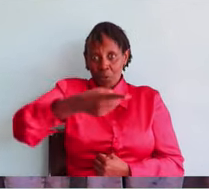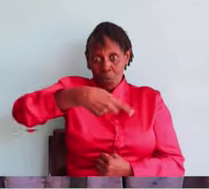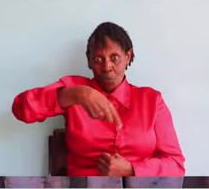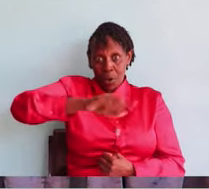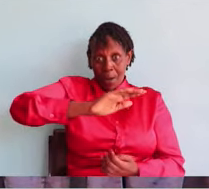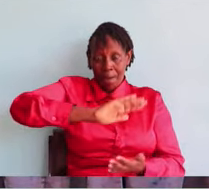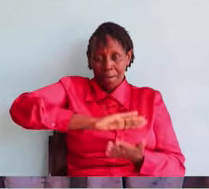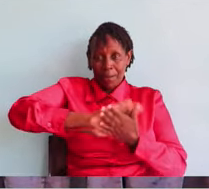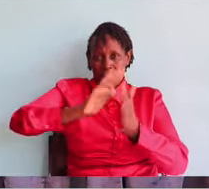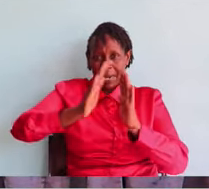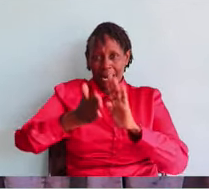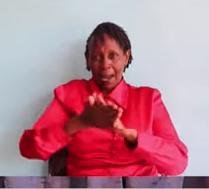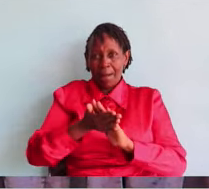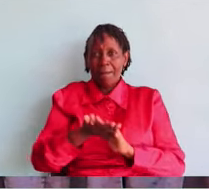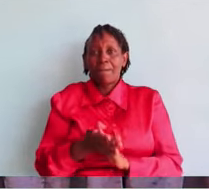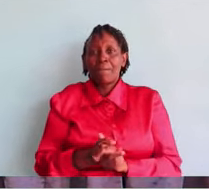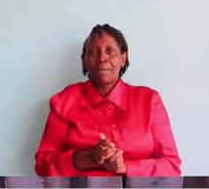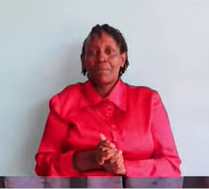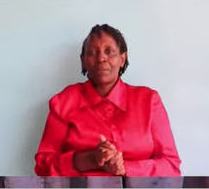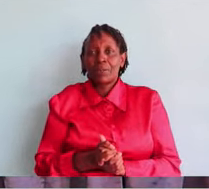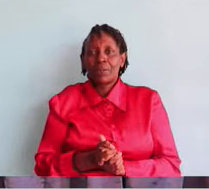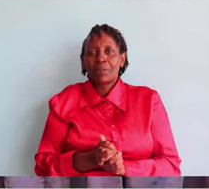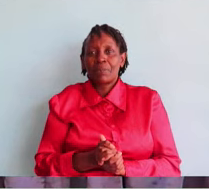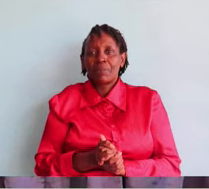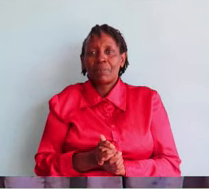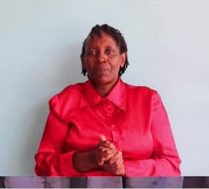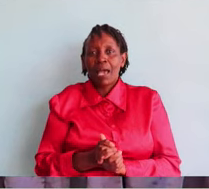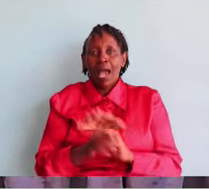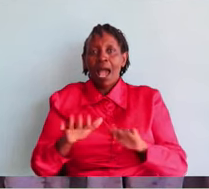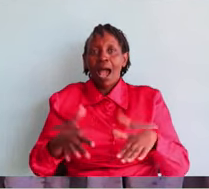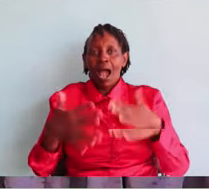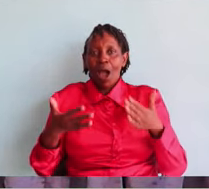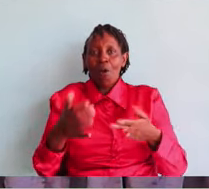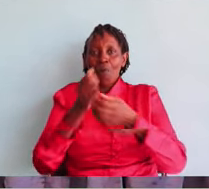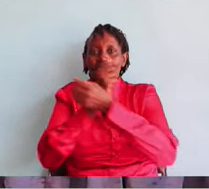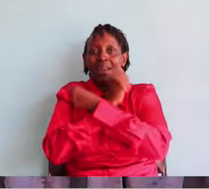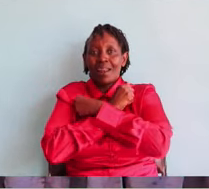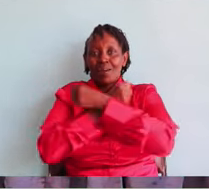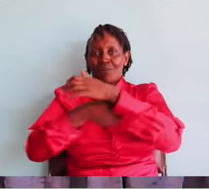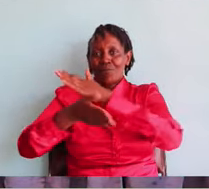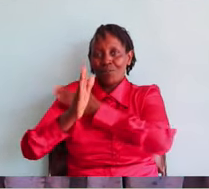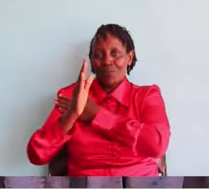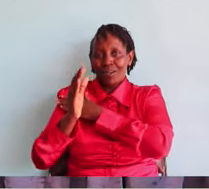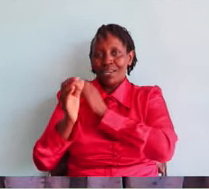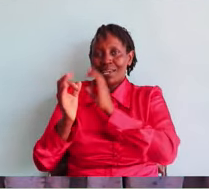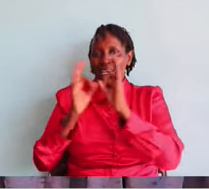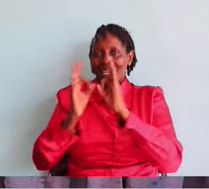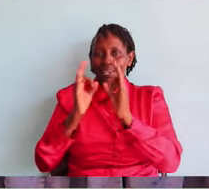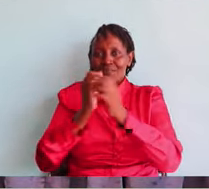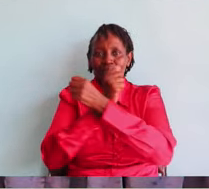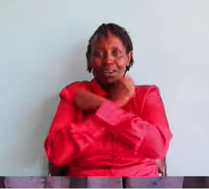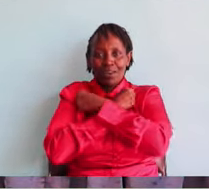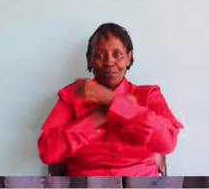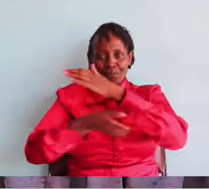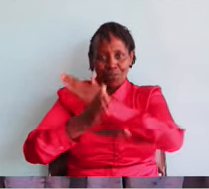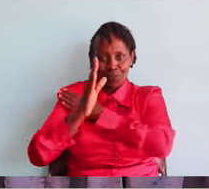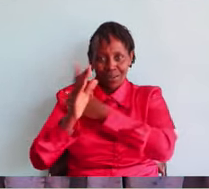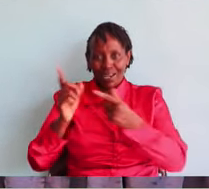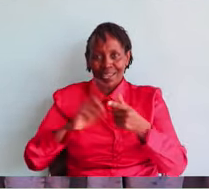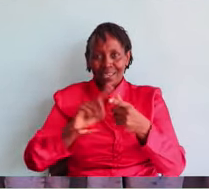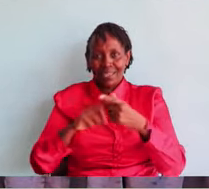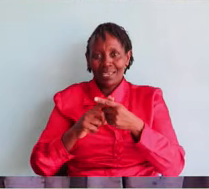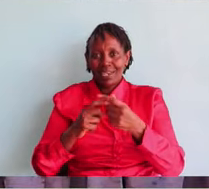become effective in the community in proportion to how much we love God. So if we love God, then we'll also support what